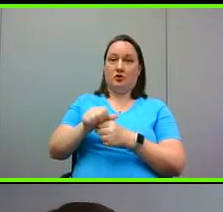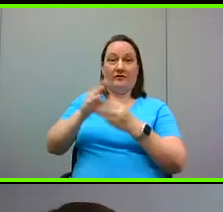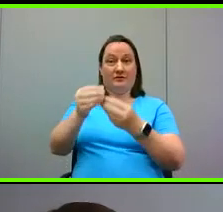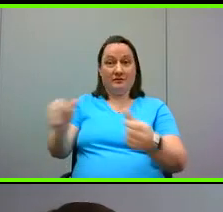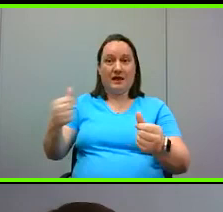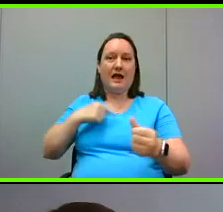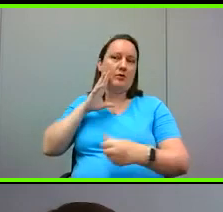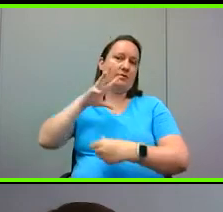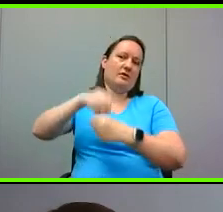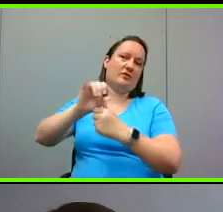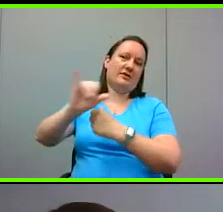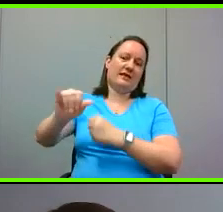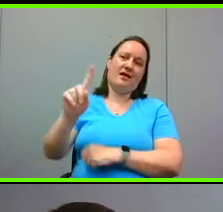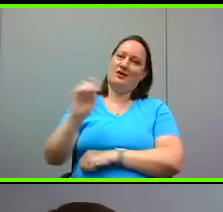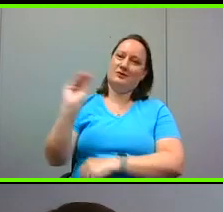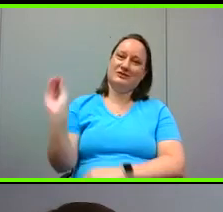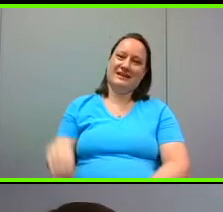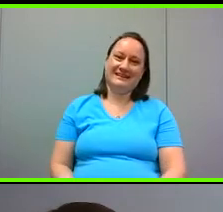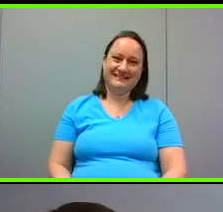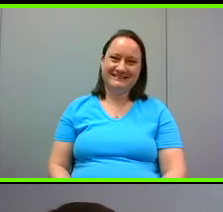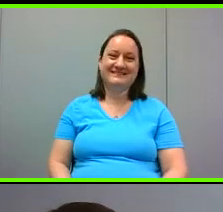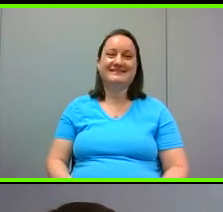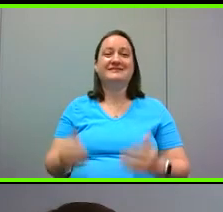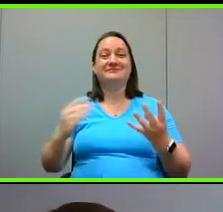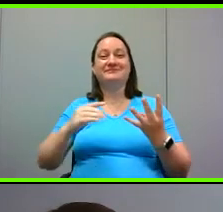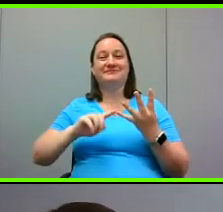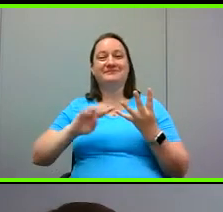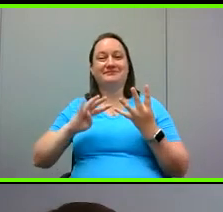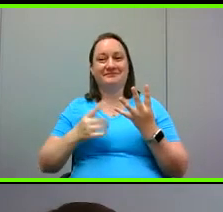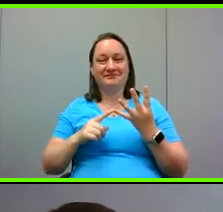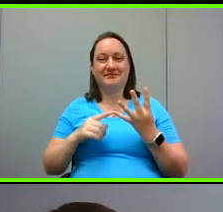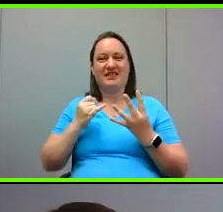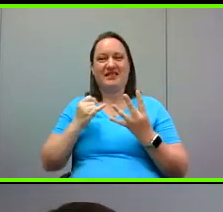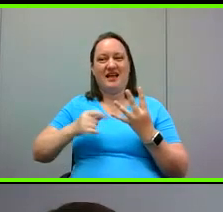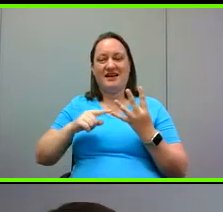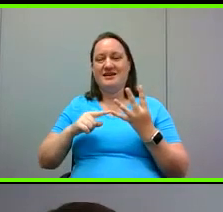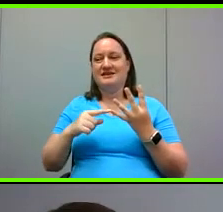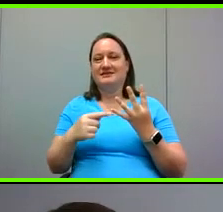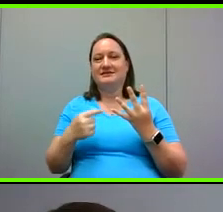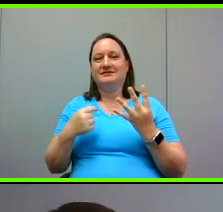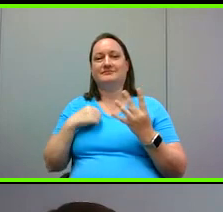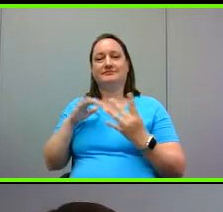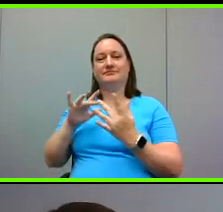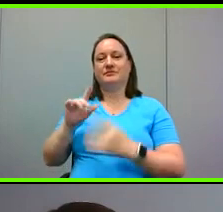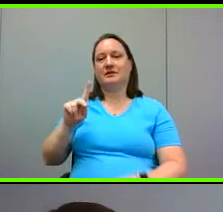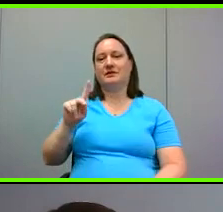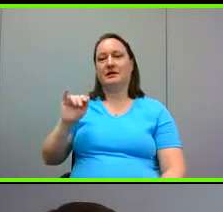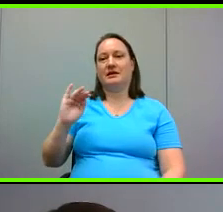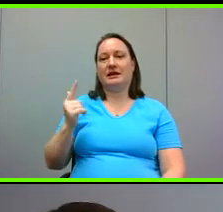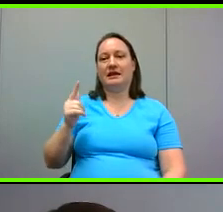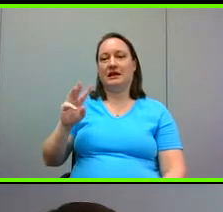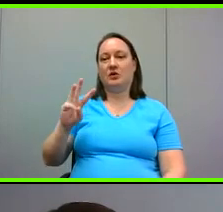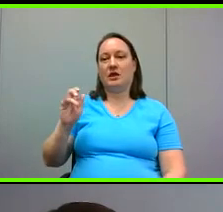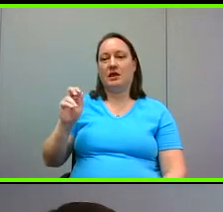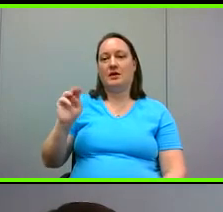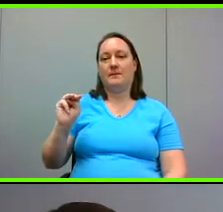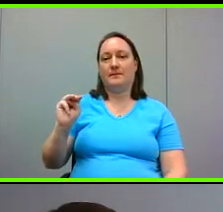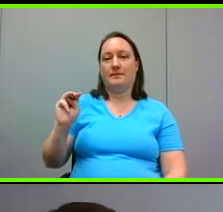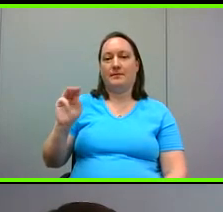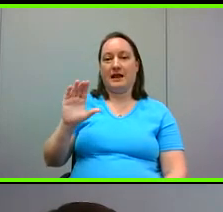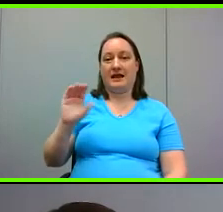100%. And then lastly, I've gotten in touch with the King William County High School down here where I